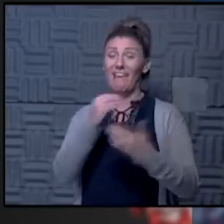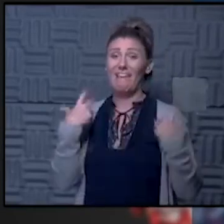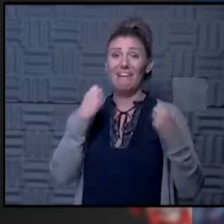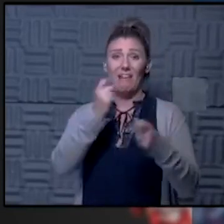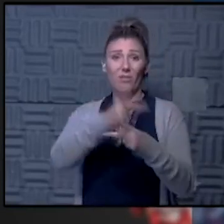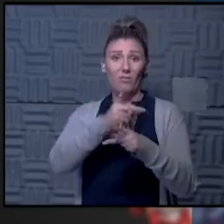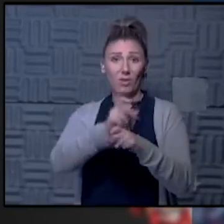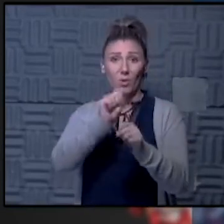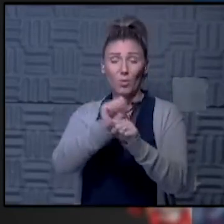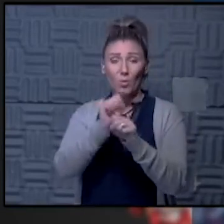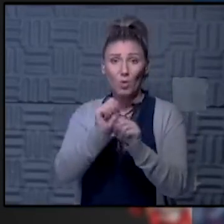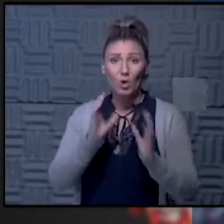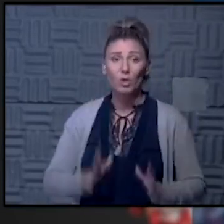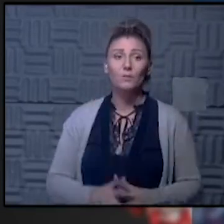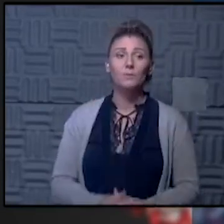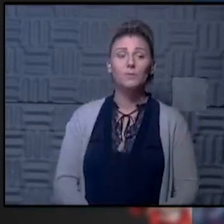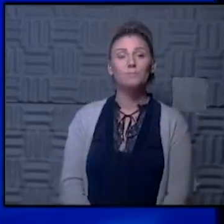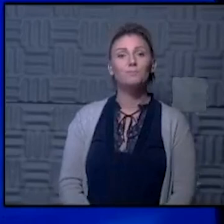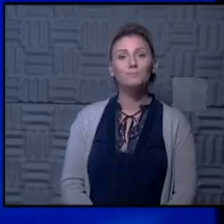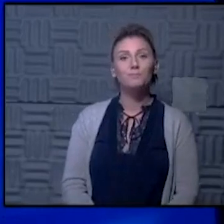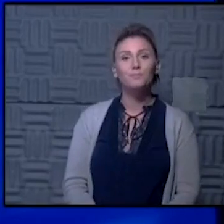workers.